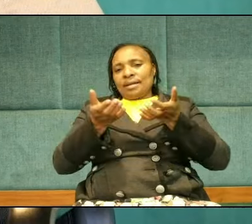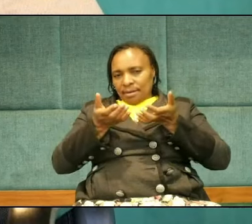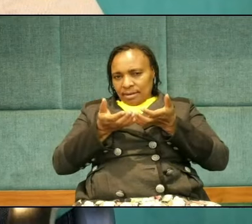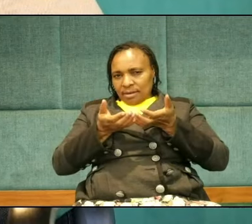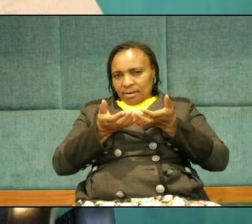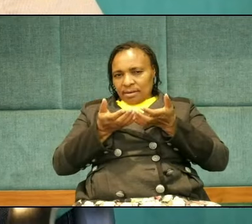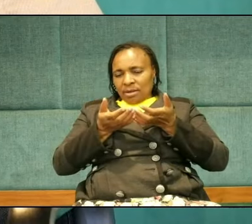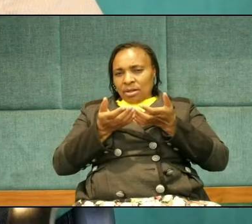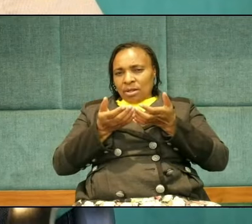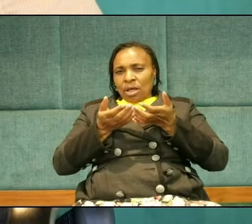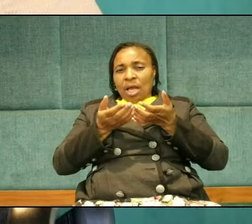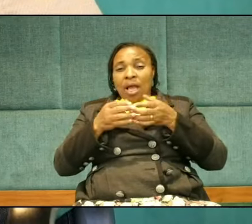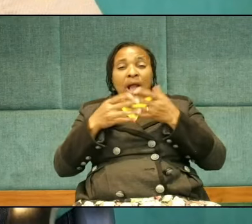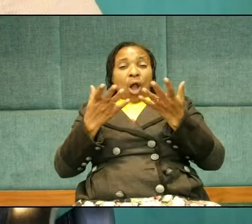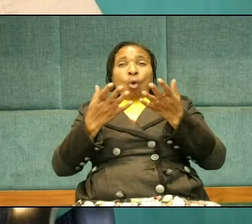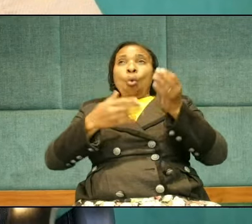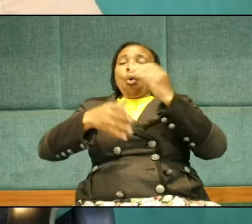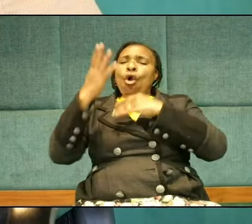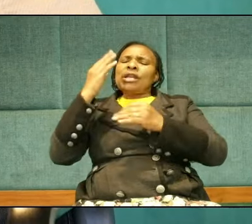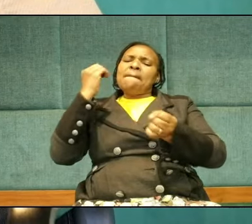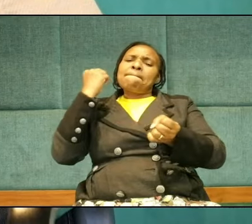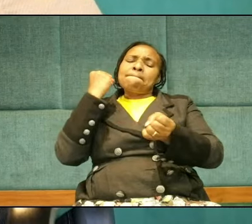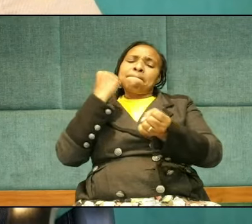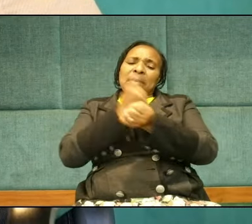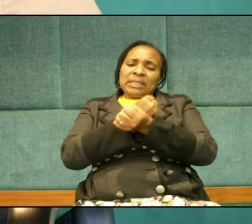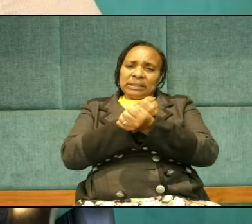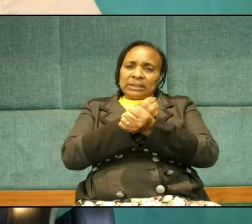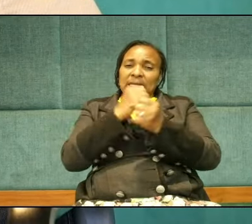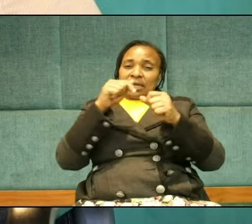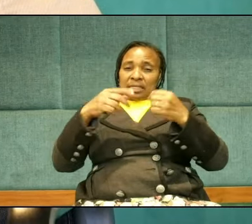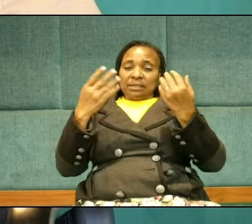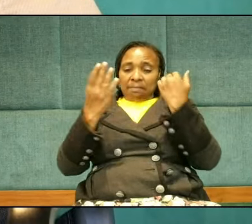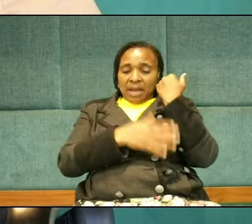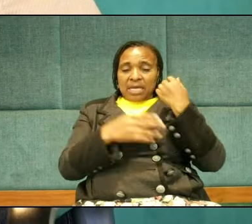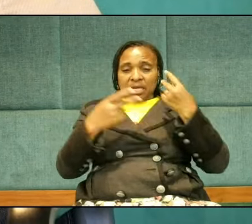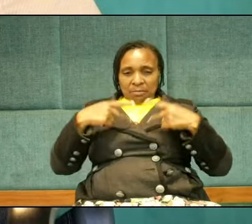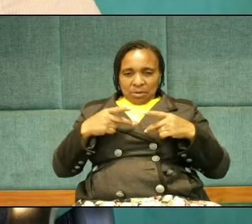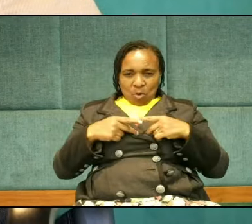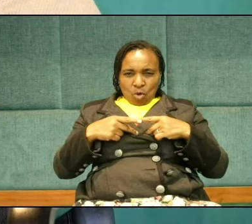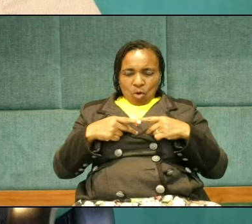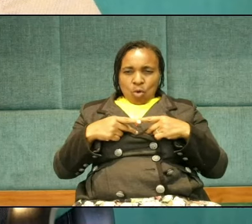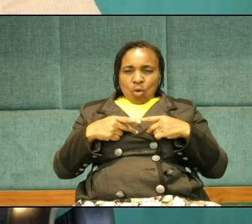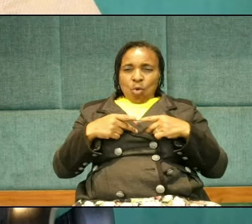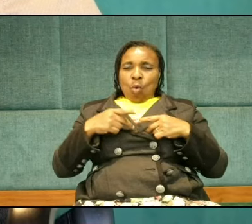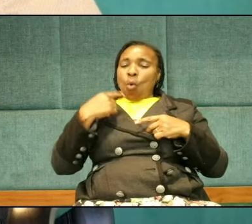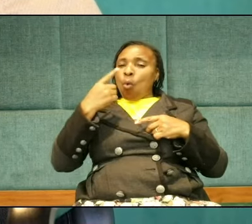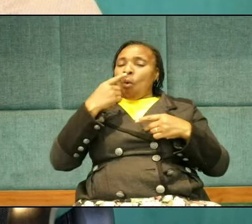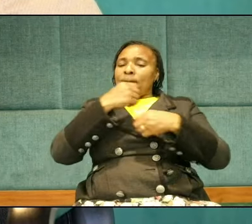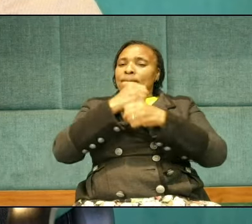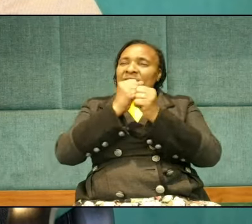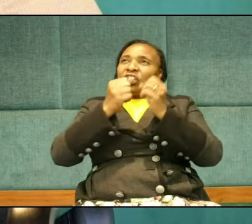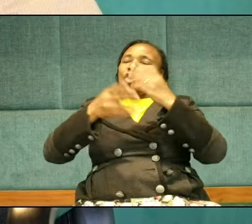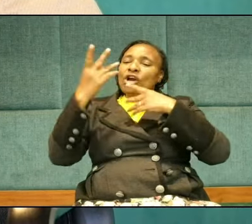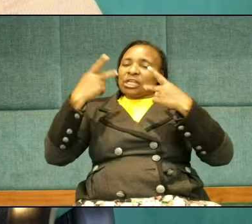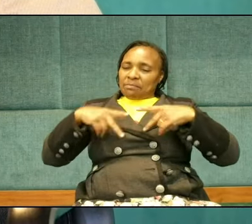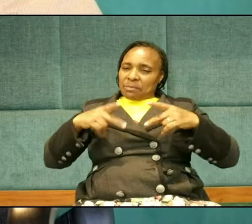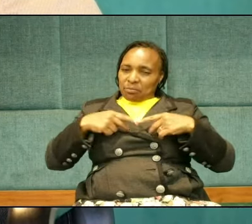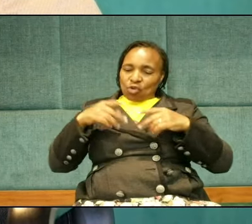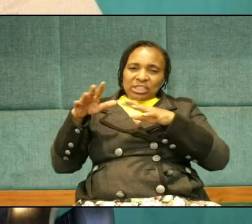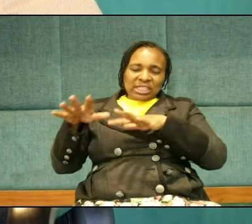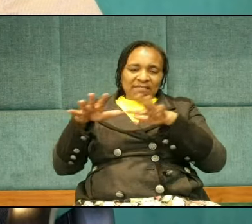God punished them because those bad people made God's people suffer. So those people